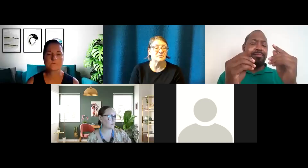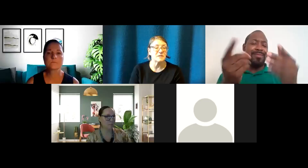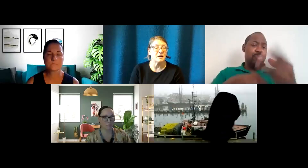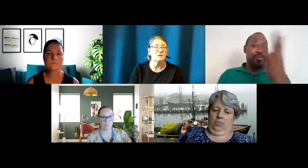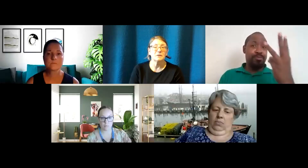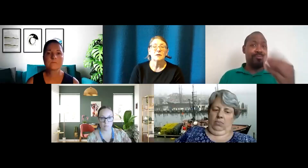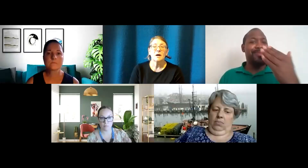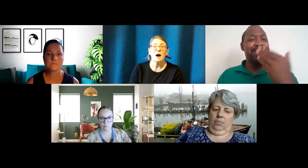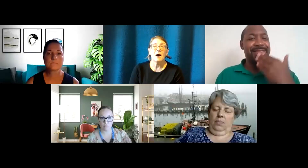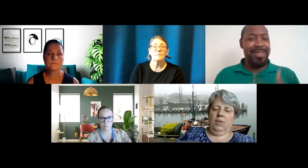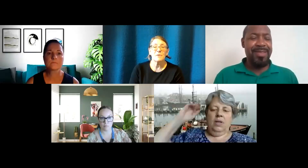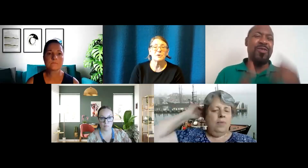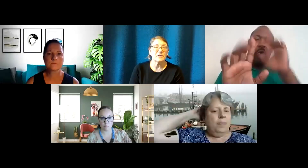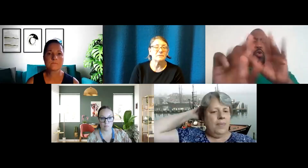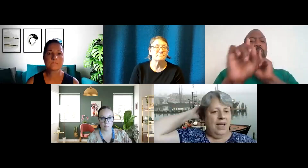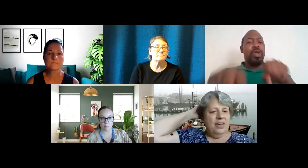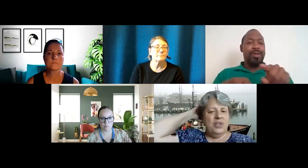on Wednesday.